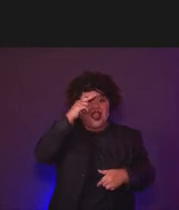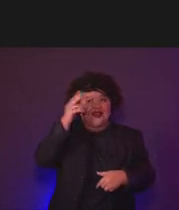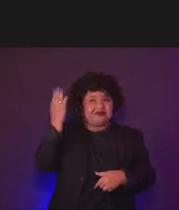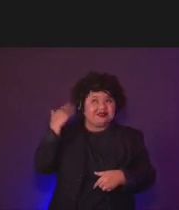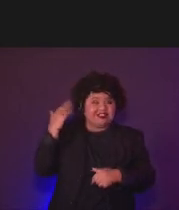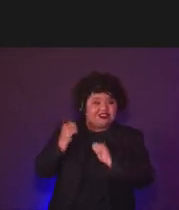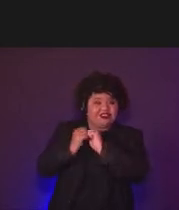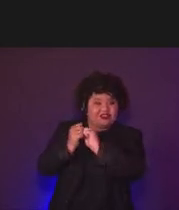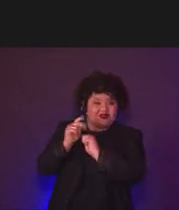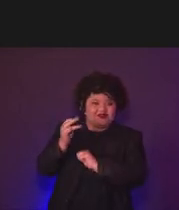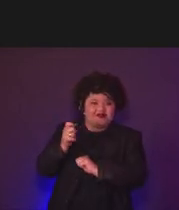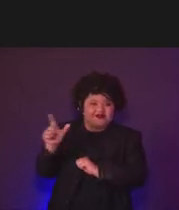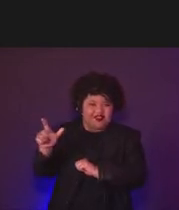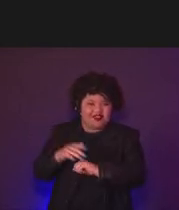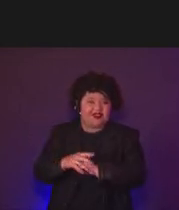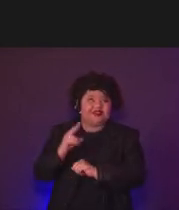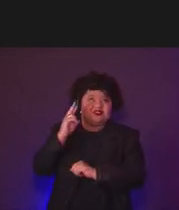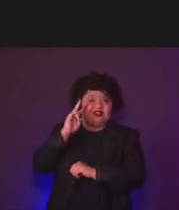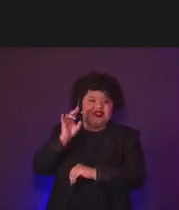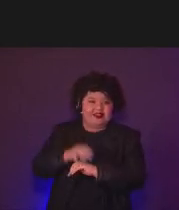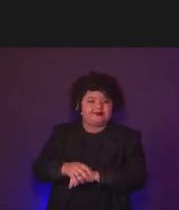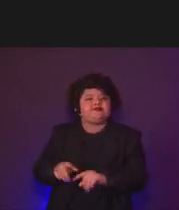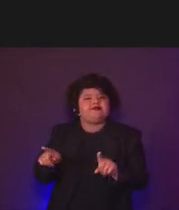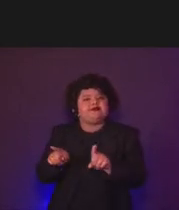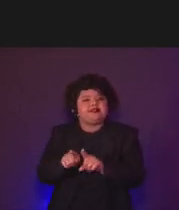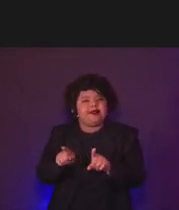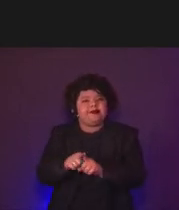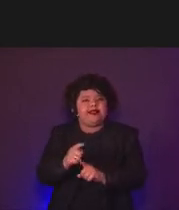thing. My typewriter is in the garage.